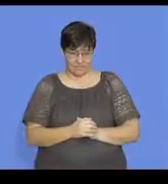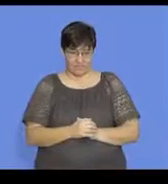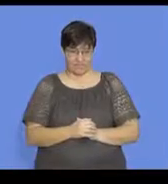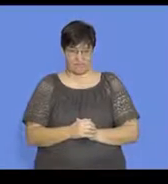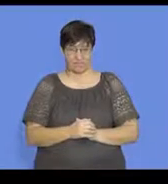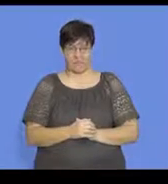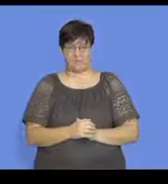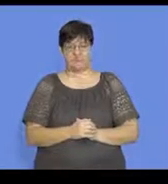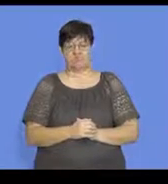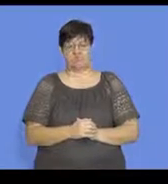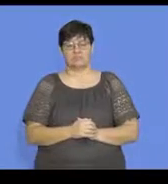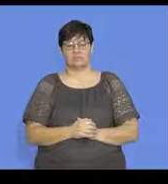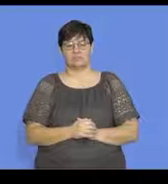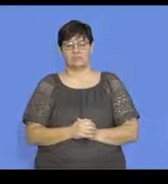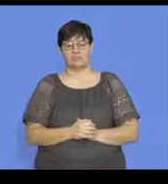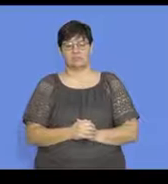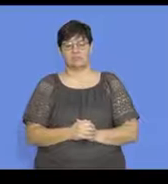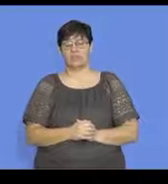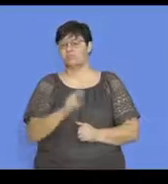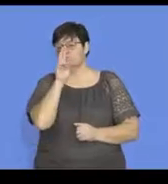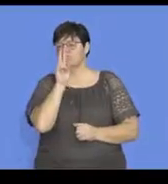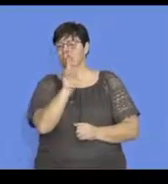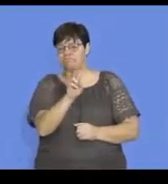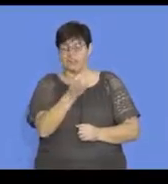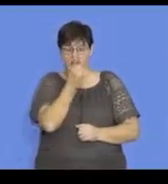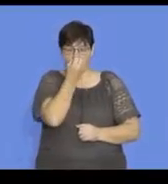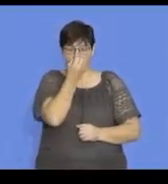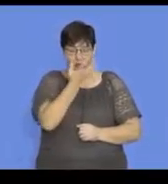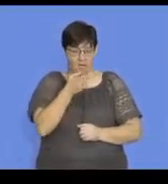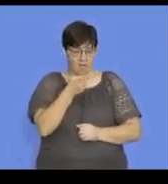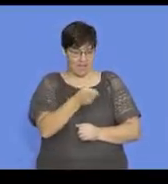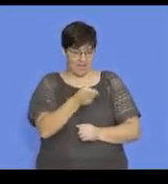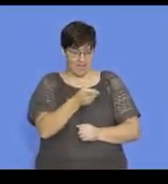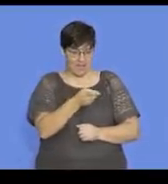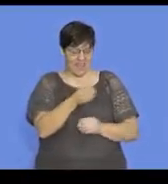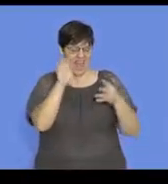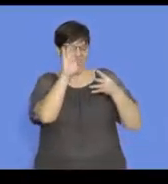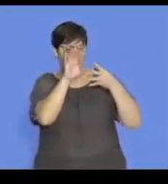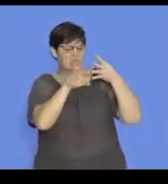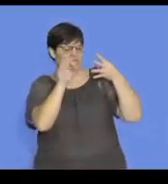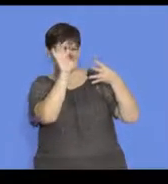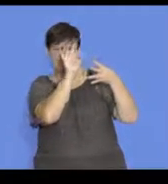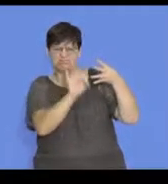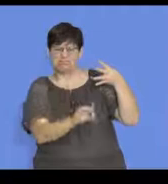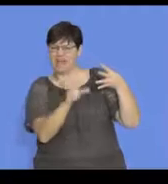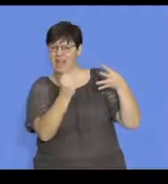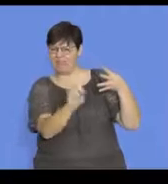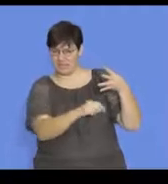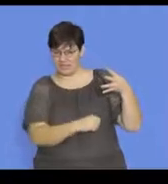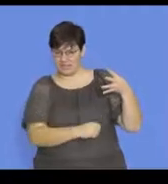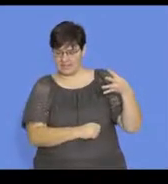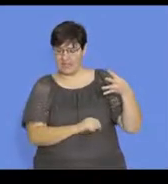Okay, so let's take a look at what a flower, what characteristic a flower will have if it's